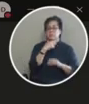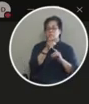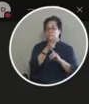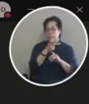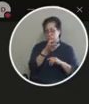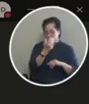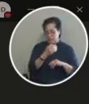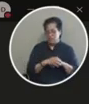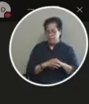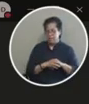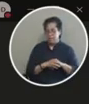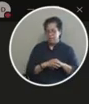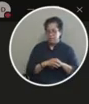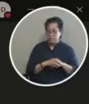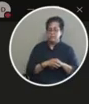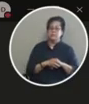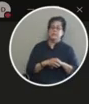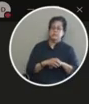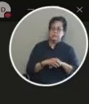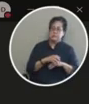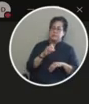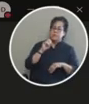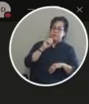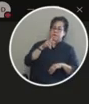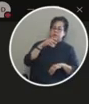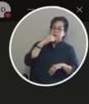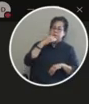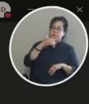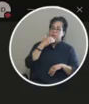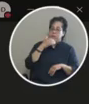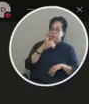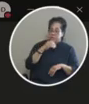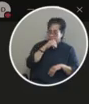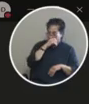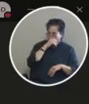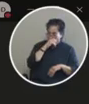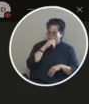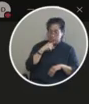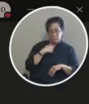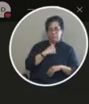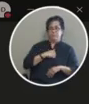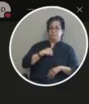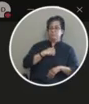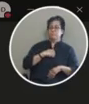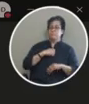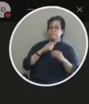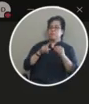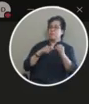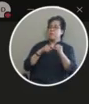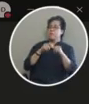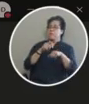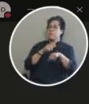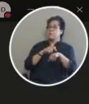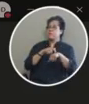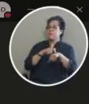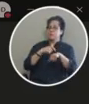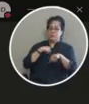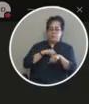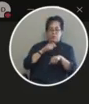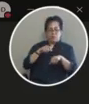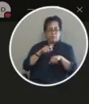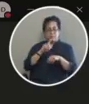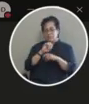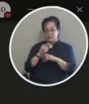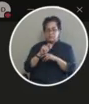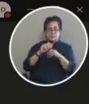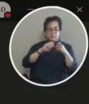minutes, sir. Okay, thank you. I'm sorry about all the times that we're having to deal with,